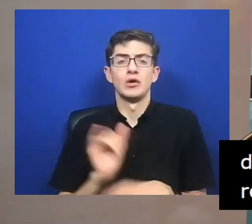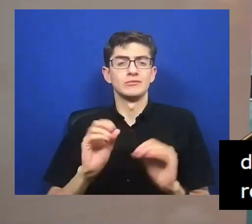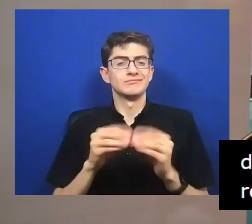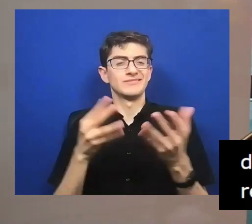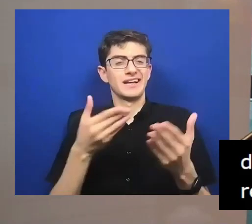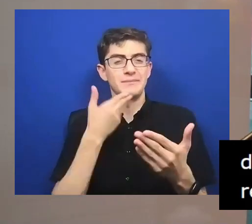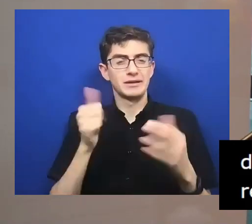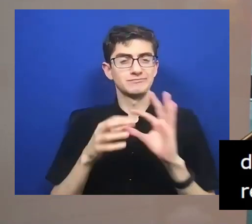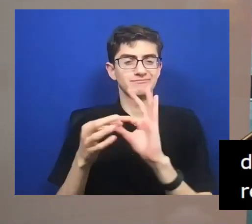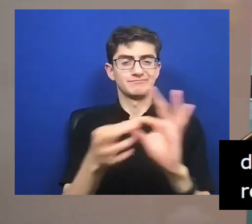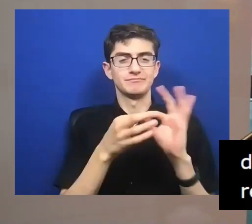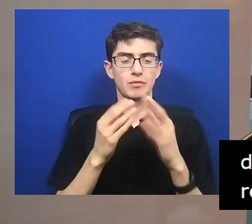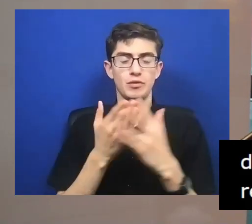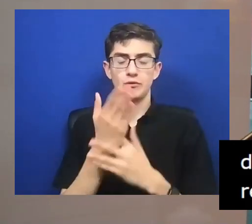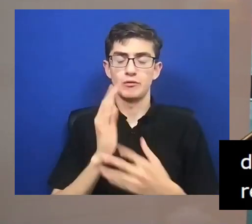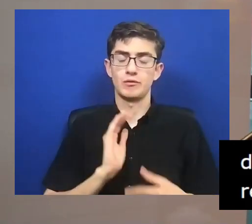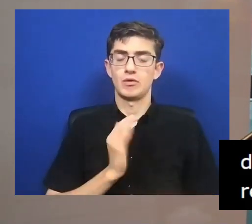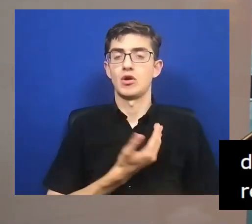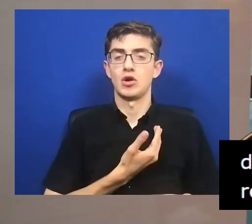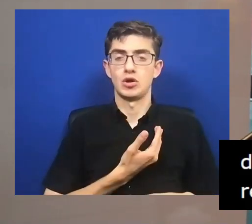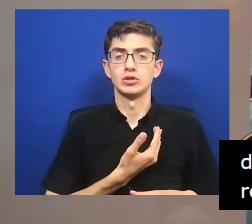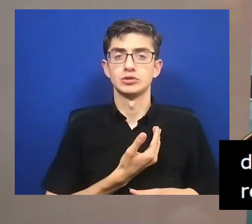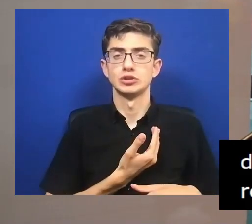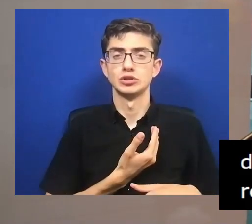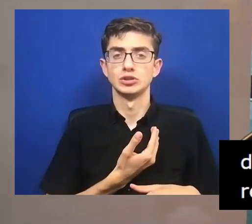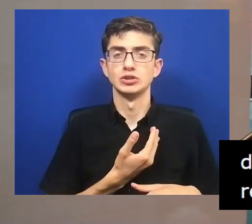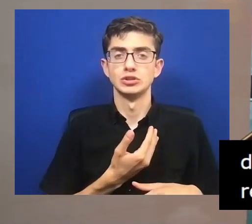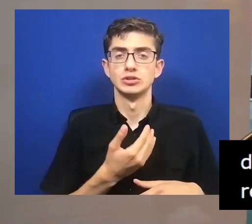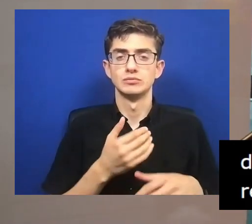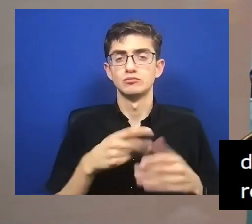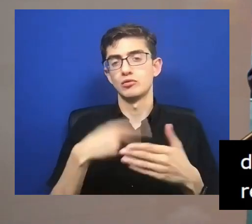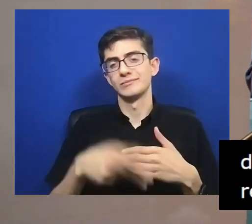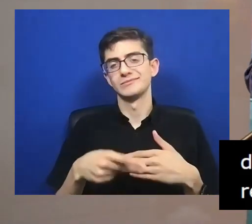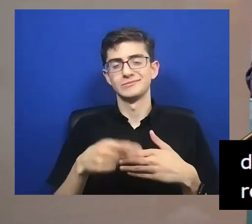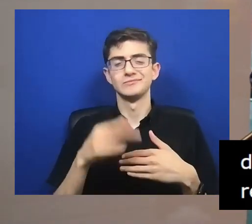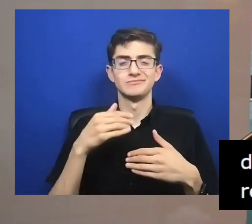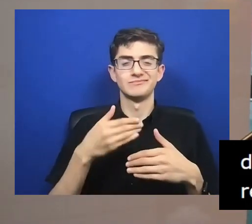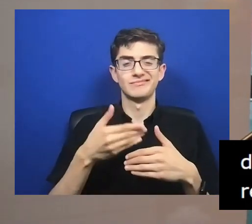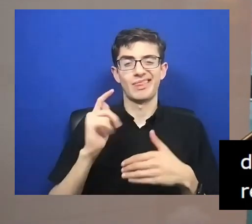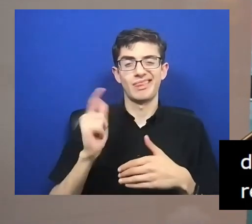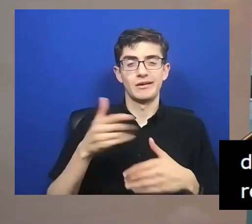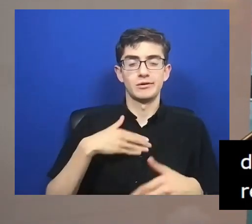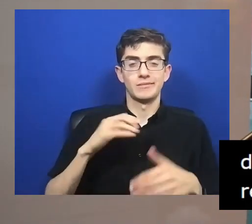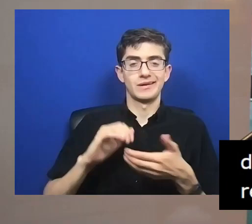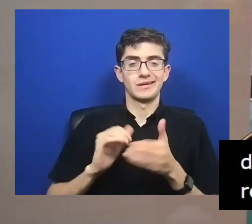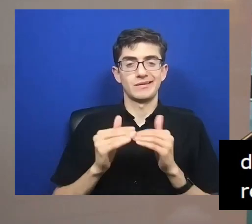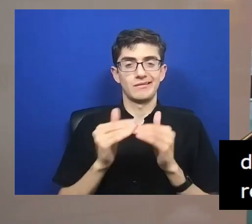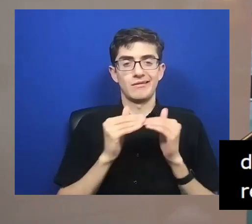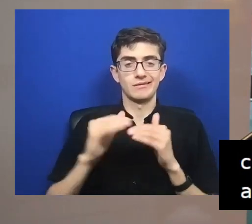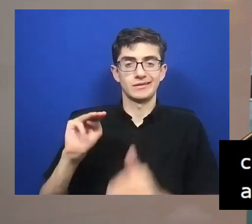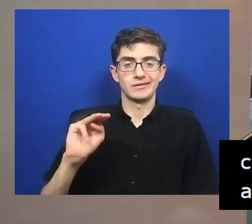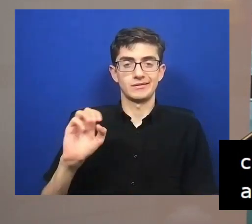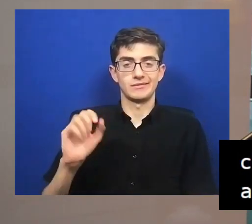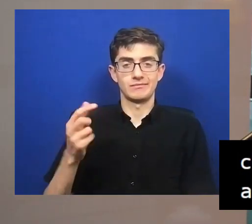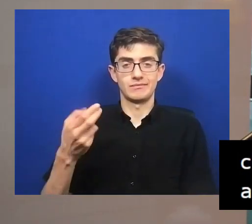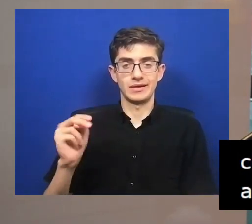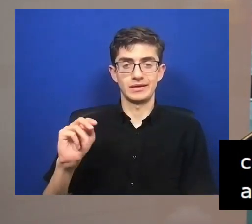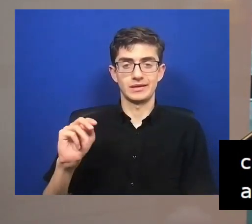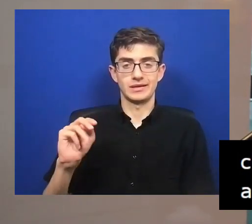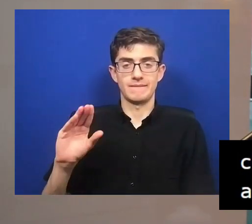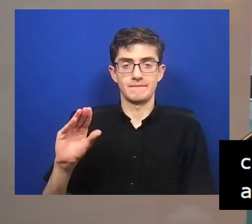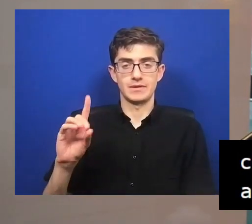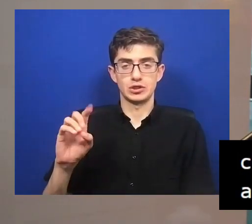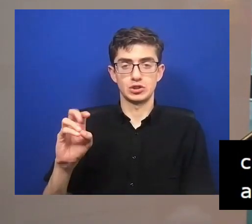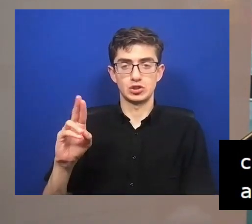hear about more in the next panel with my colleague, Megan McDermott. We approach our digital equity efforts with urgency because this is